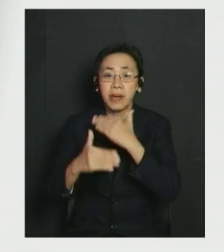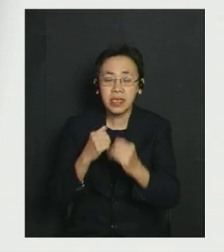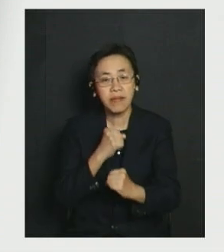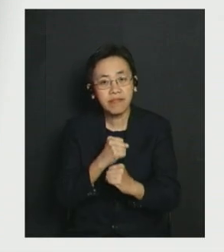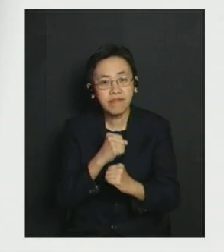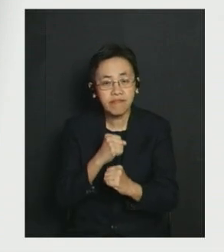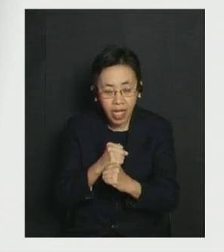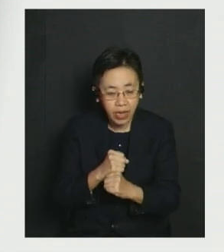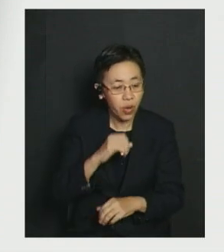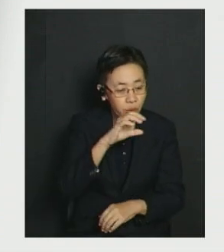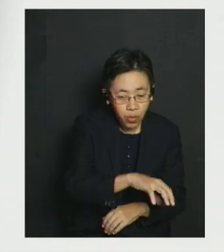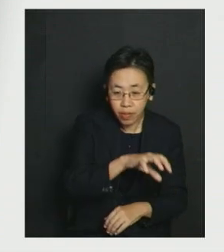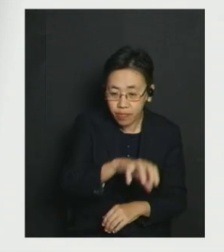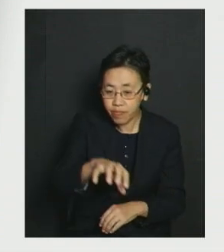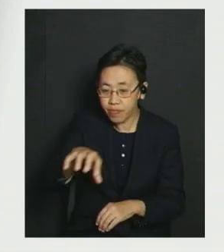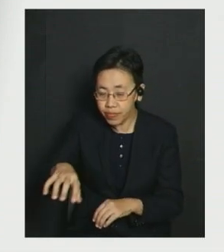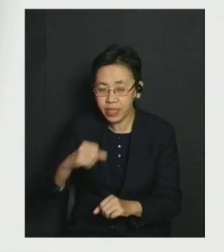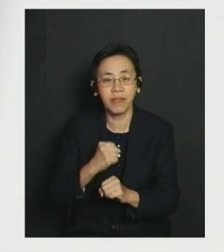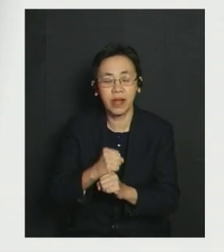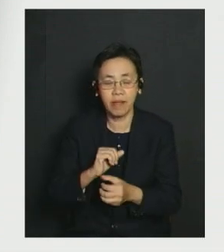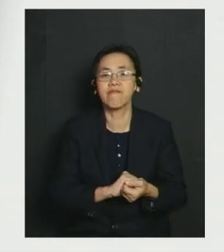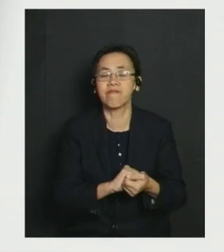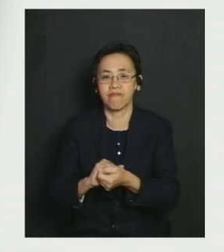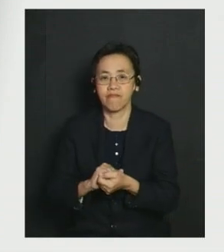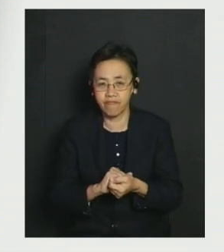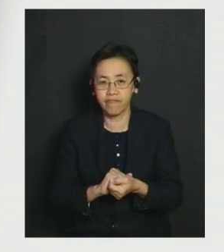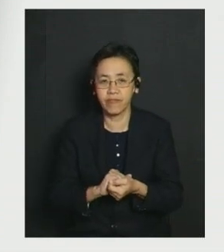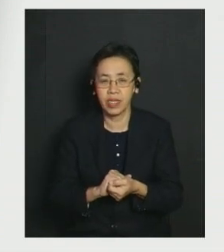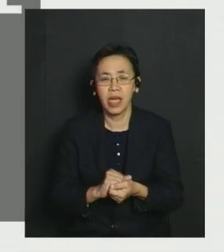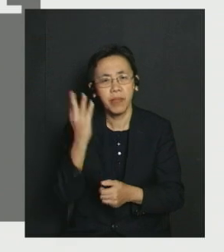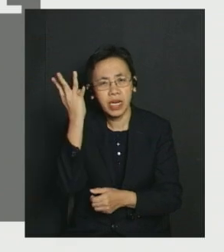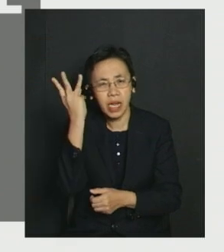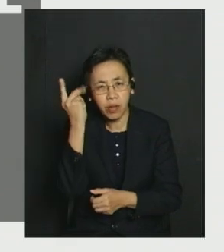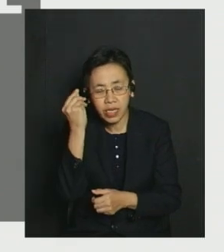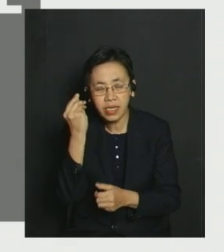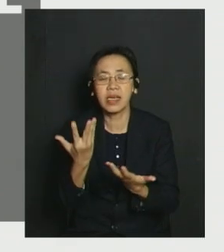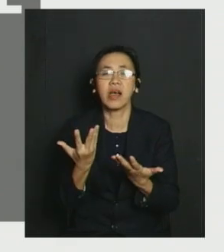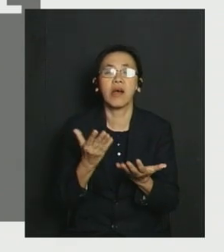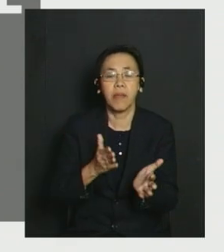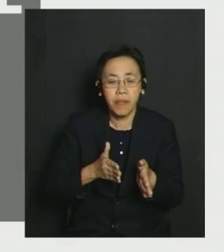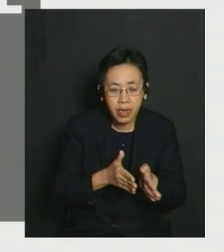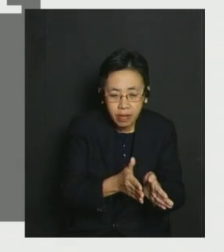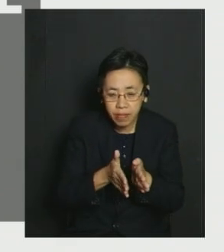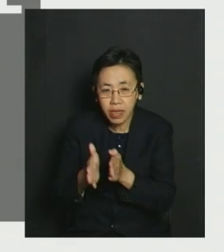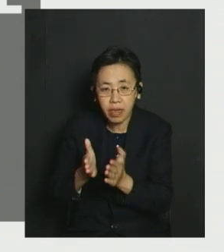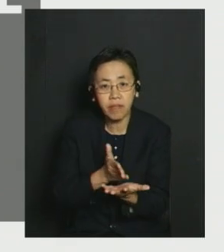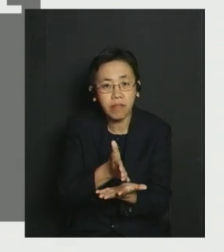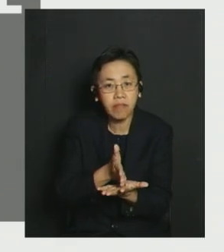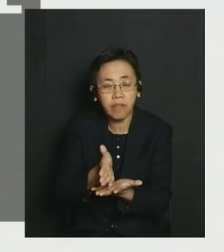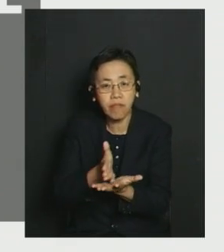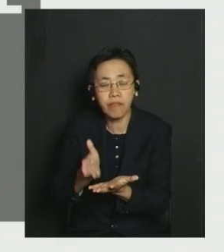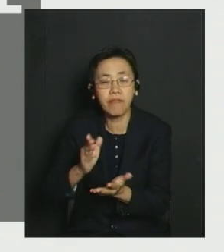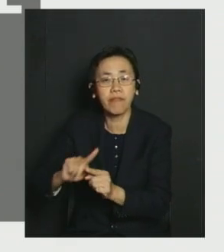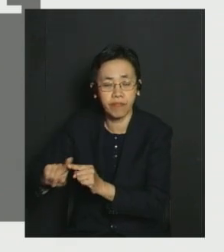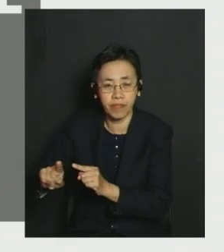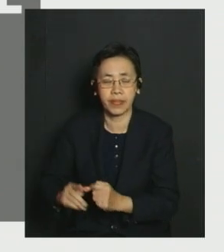with a lot of different community groups. And kind of distilled it